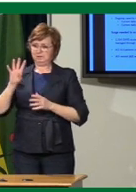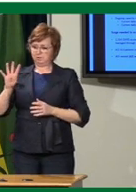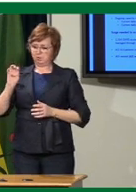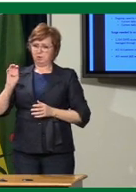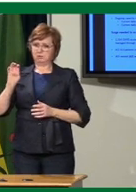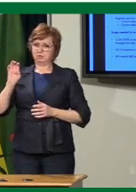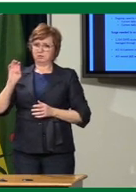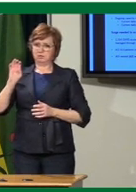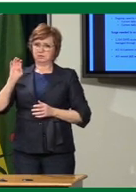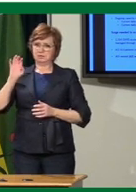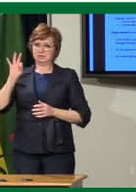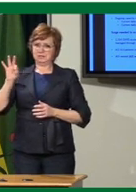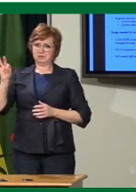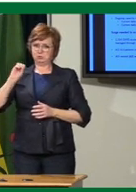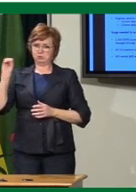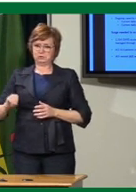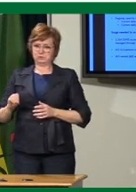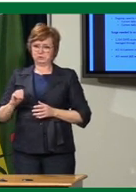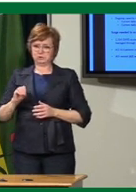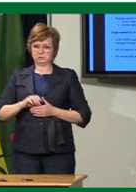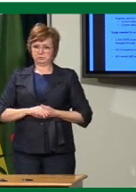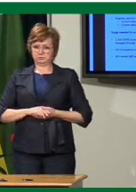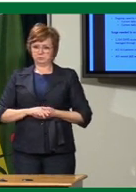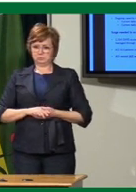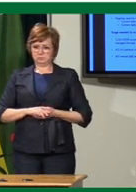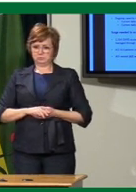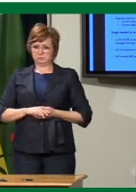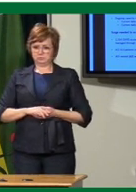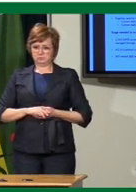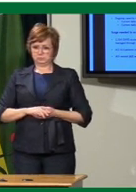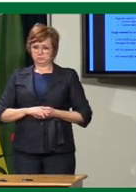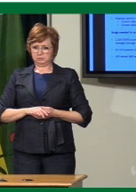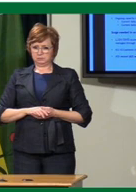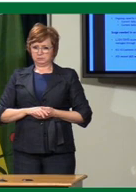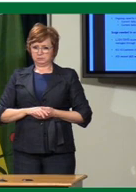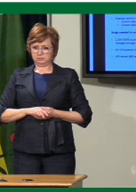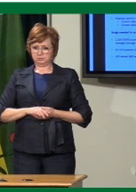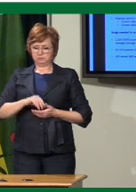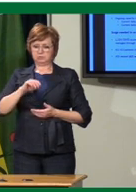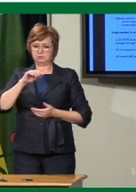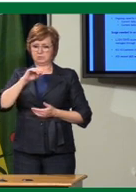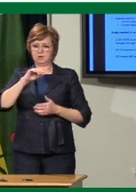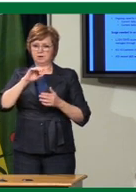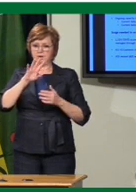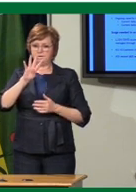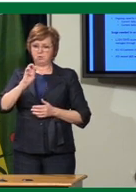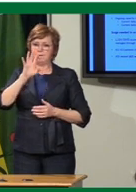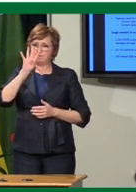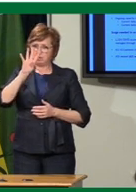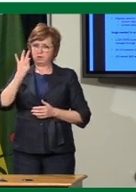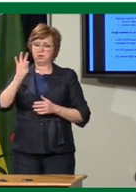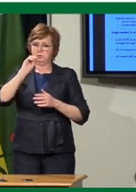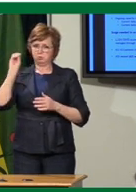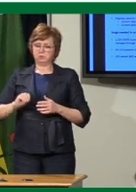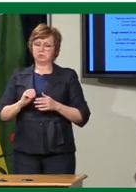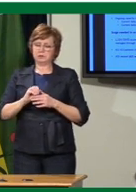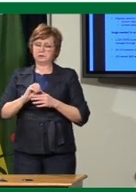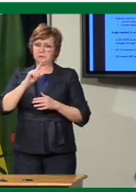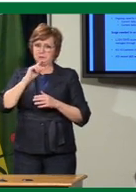ICU capacity. It's a very significant number. And going hand in hand with that